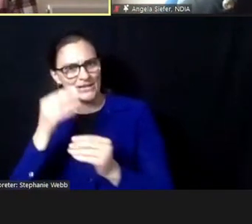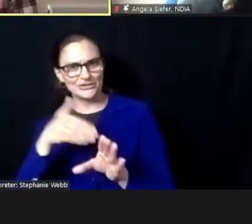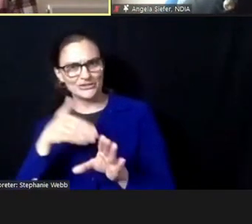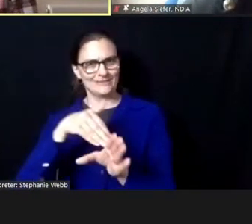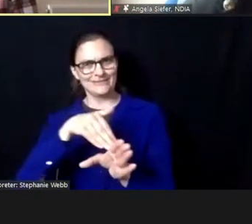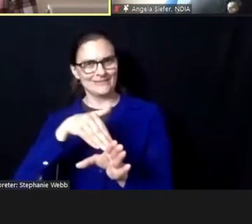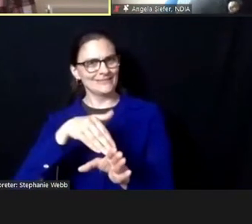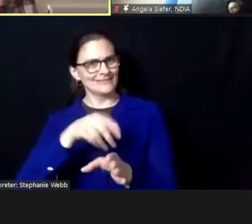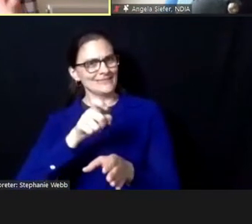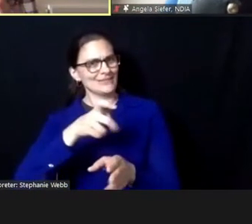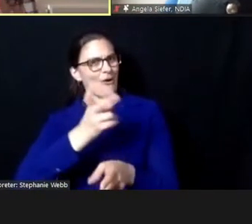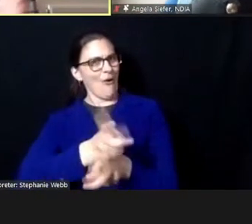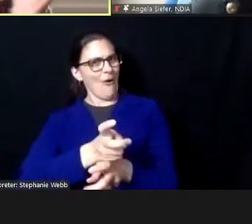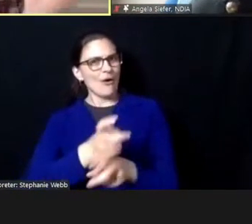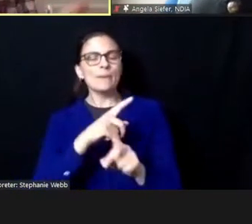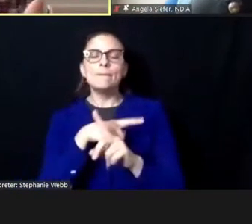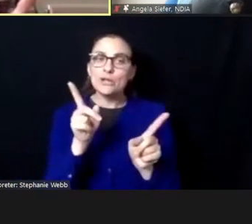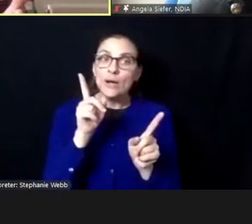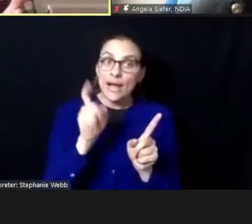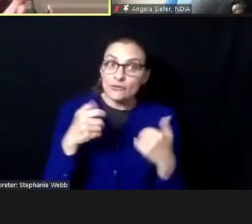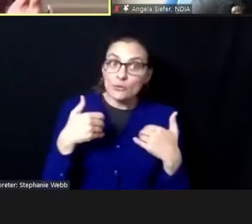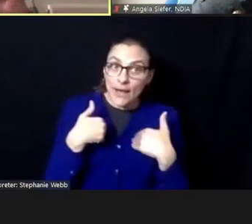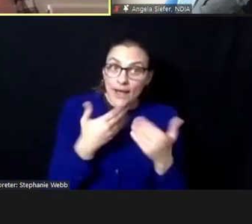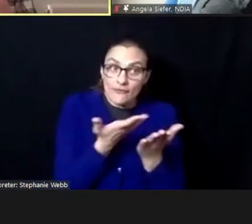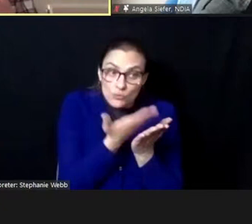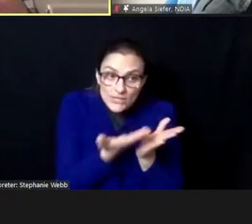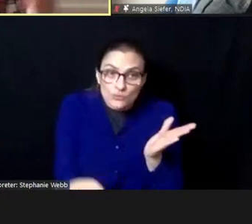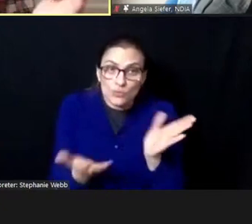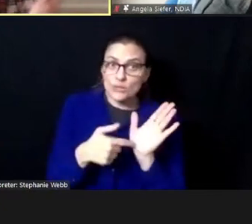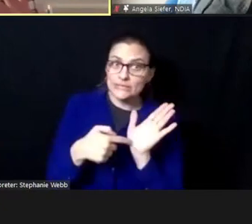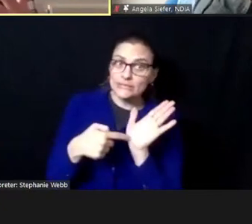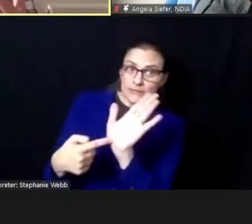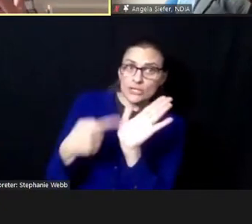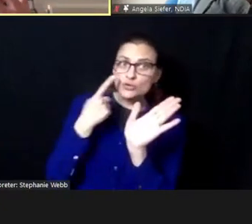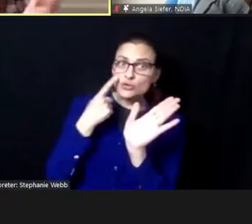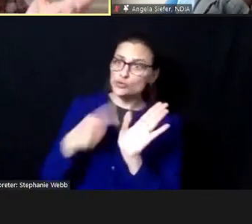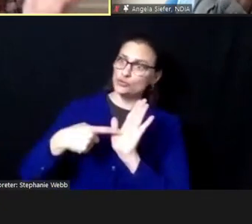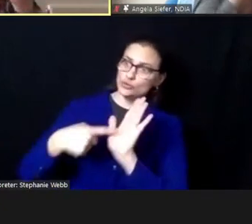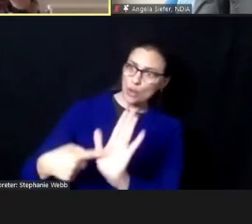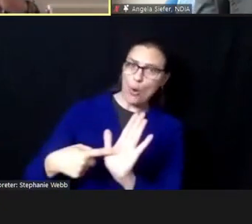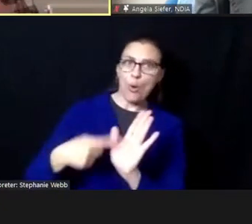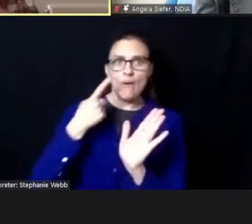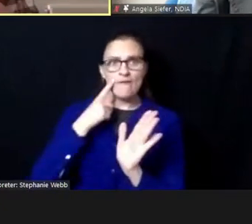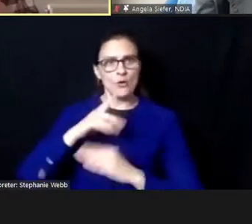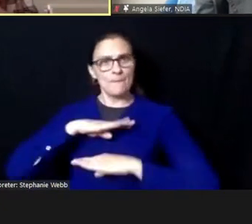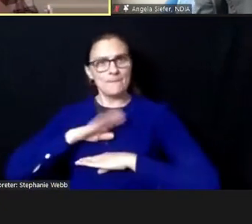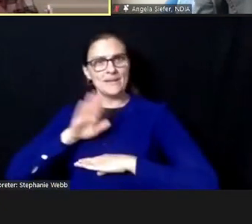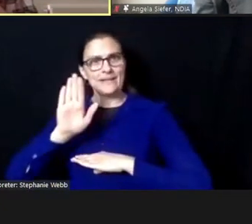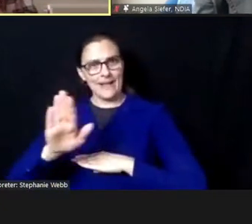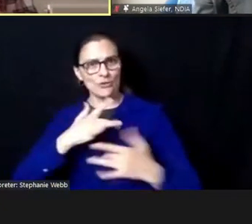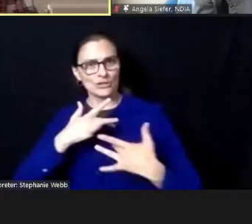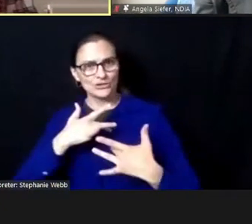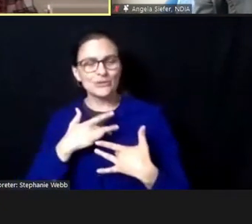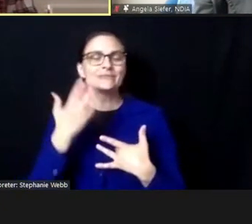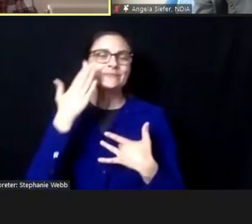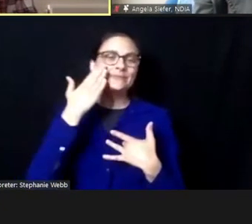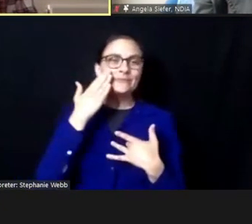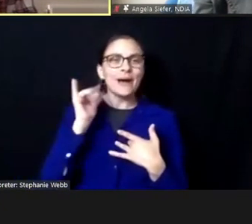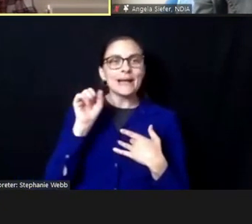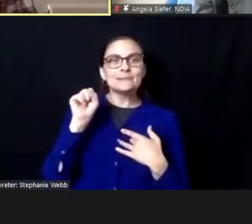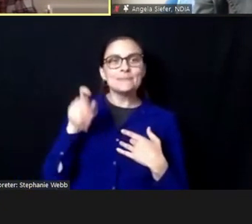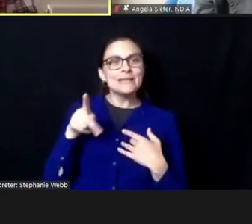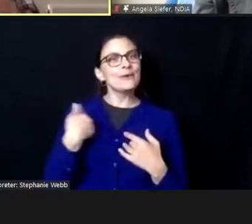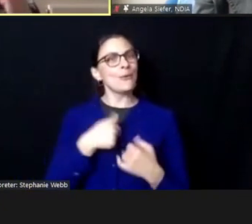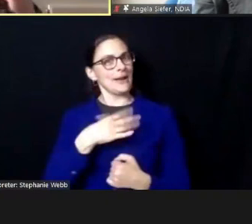concerns. And, you know, we like it when ISPs give discounts or promotional rates, but also I think many consumers are pretty